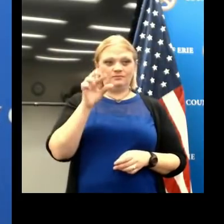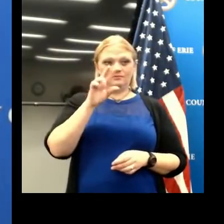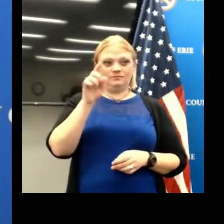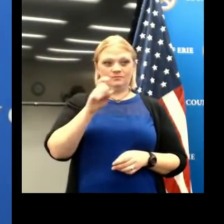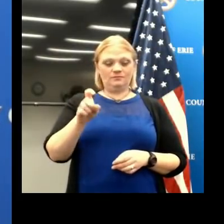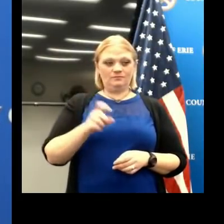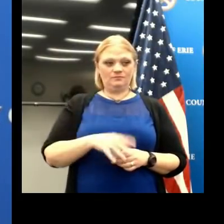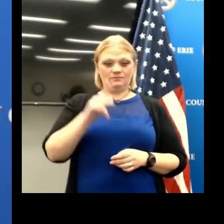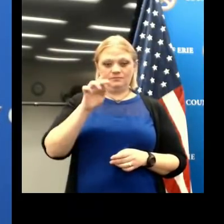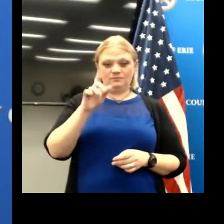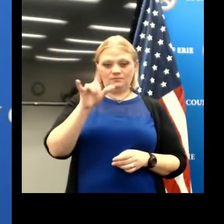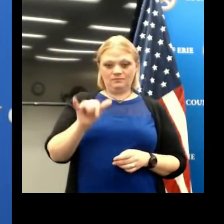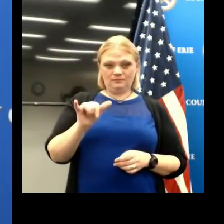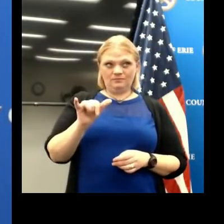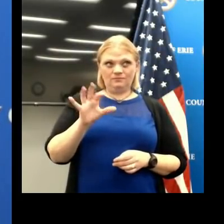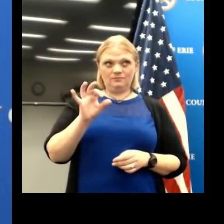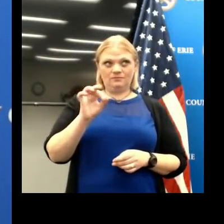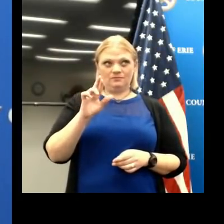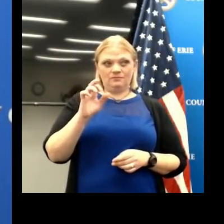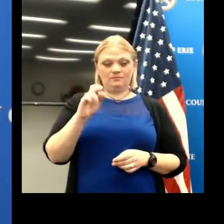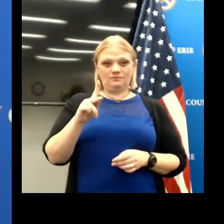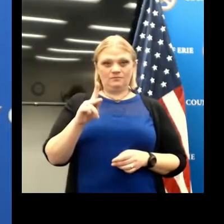WGRZ, we have Kelly Dudzig and Franco Arditi.